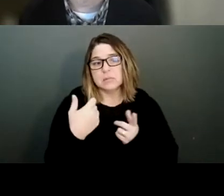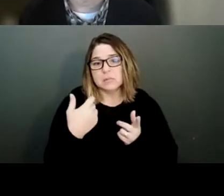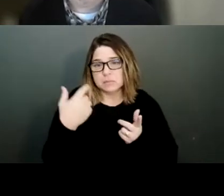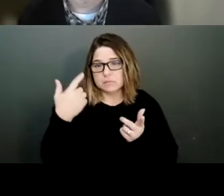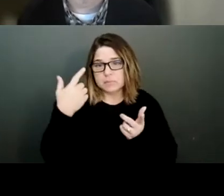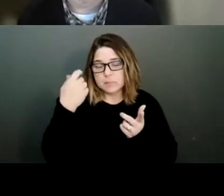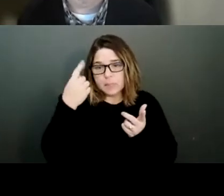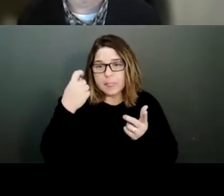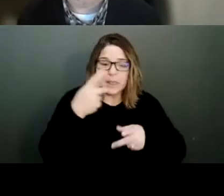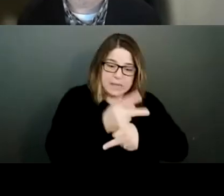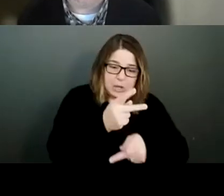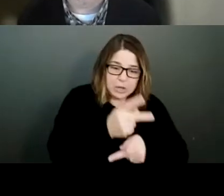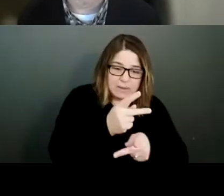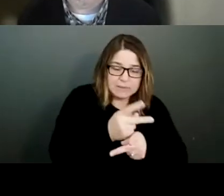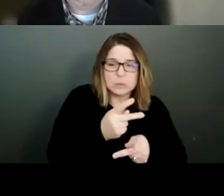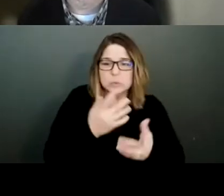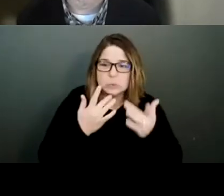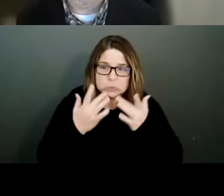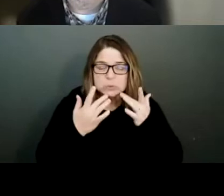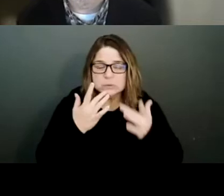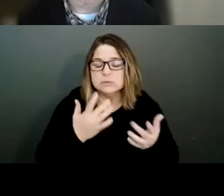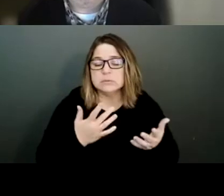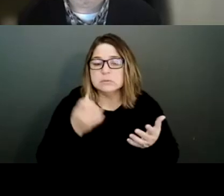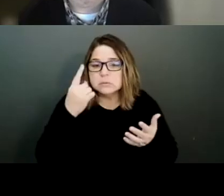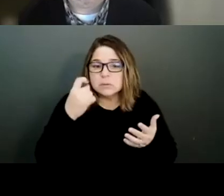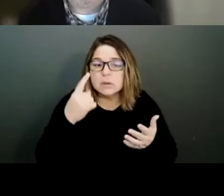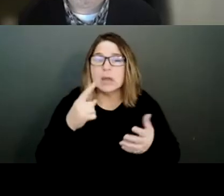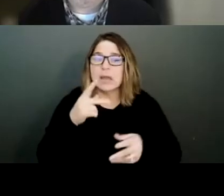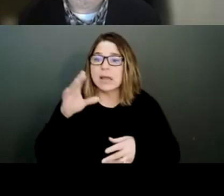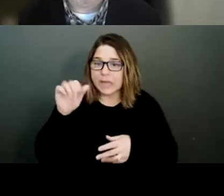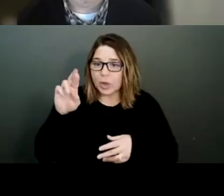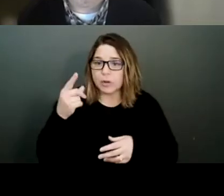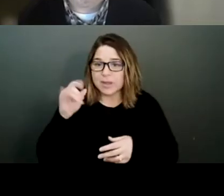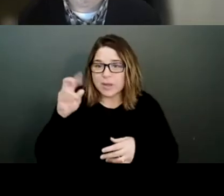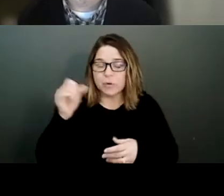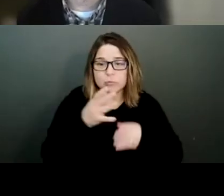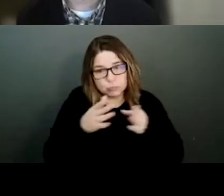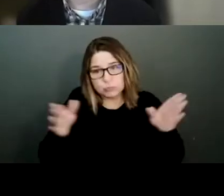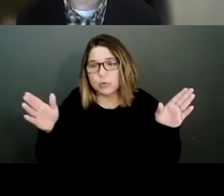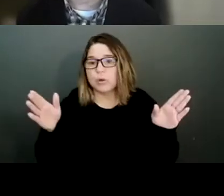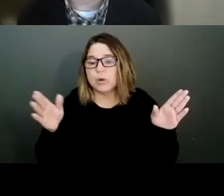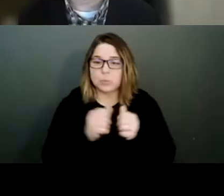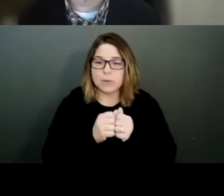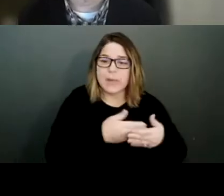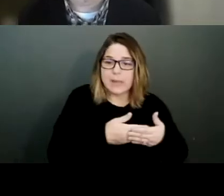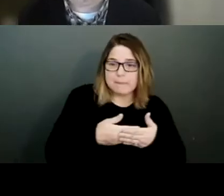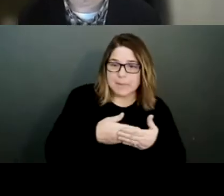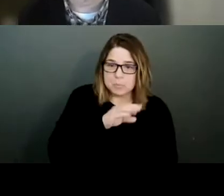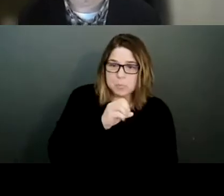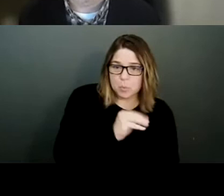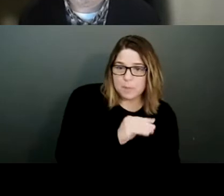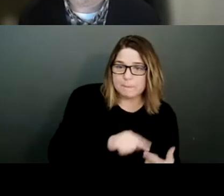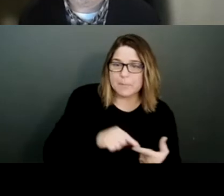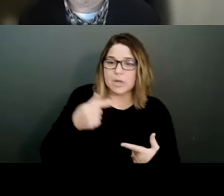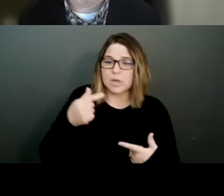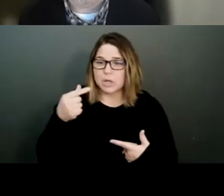notice that caregiving is spread across generations, with the baby boom generation and Generation X certainly taking the vast